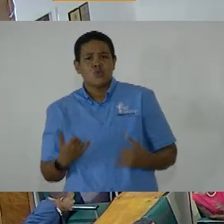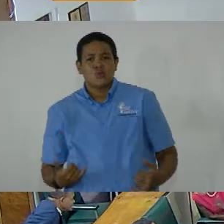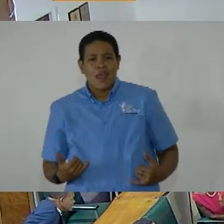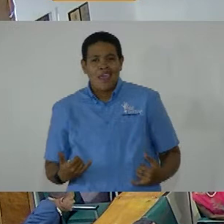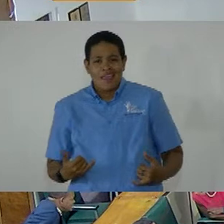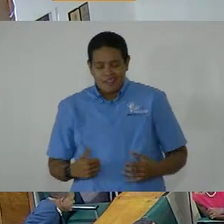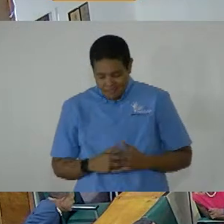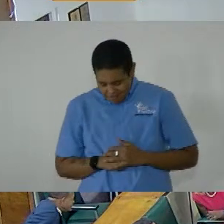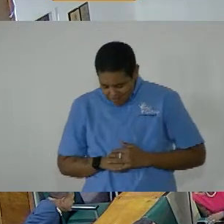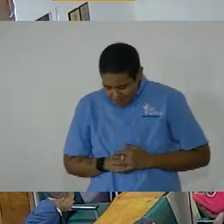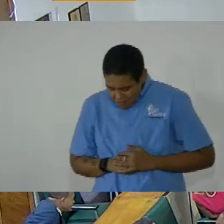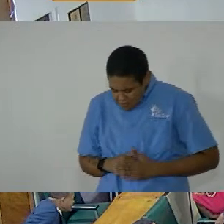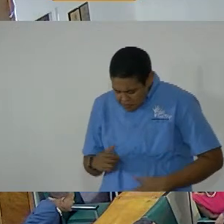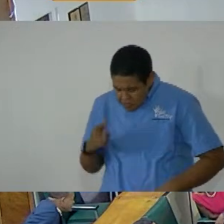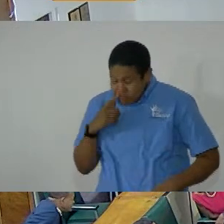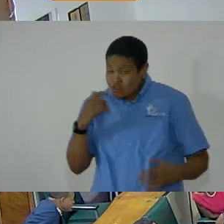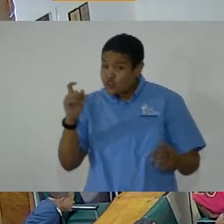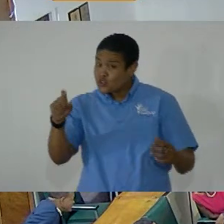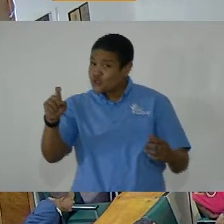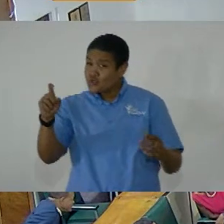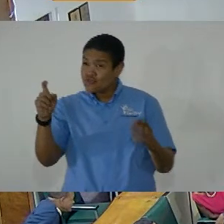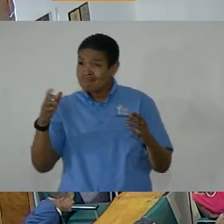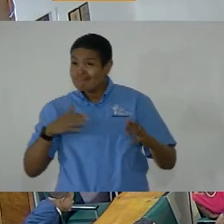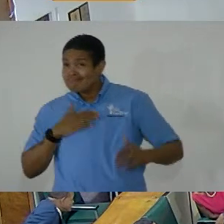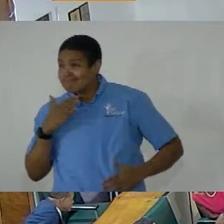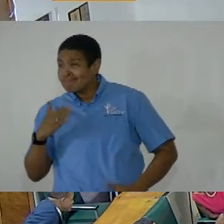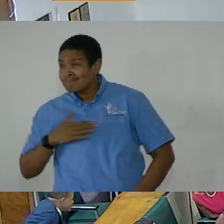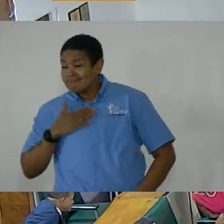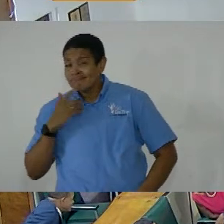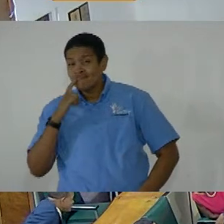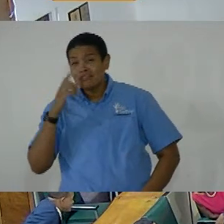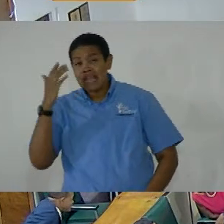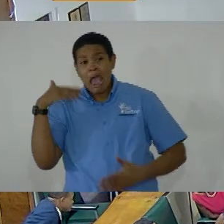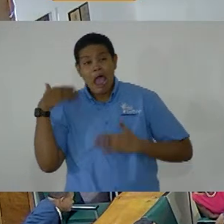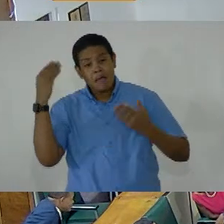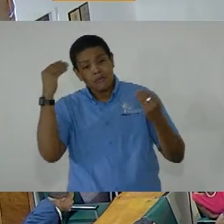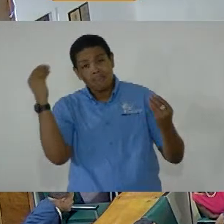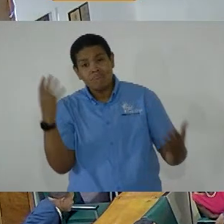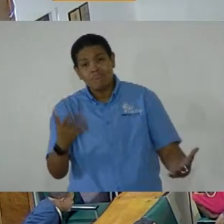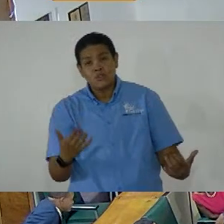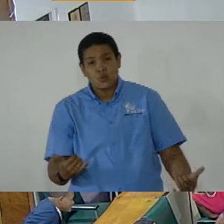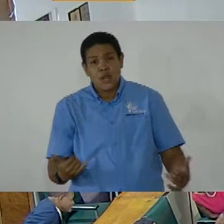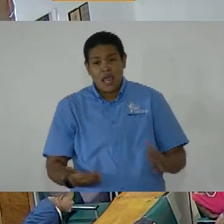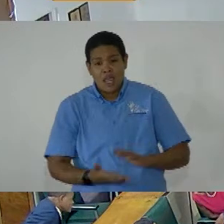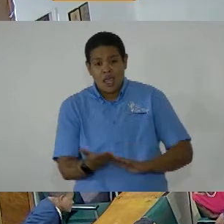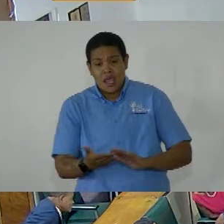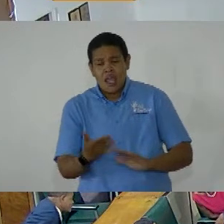made. Let us rejoice and be glad in it.